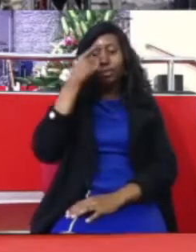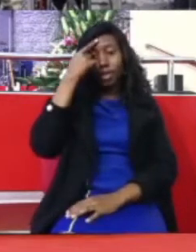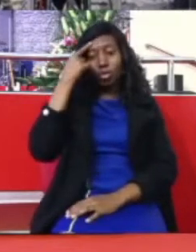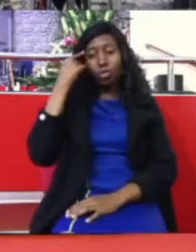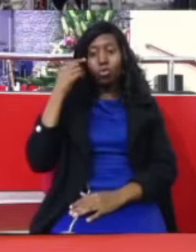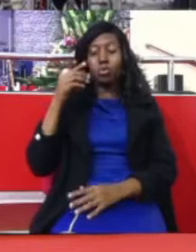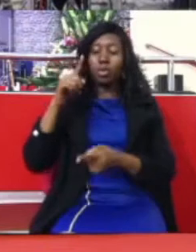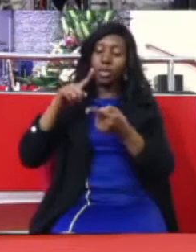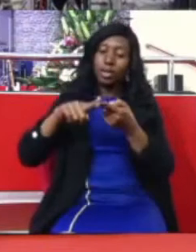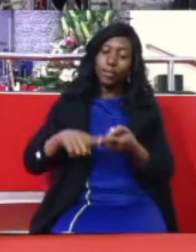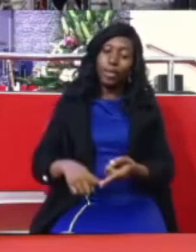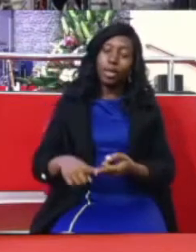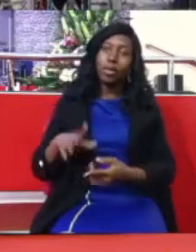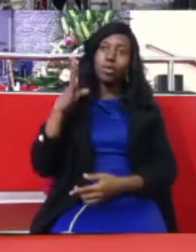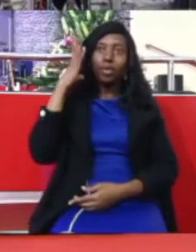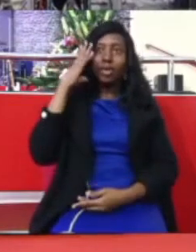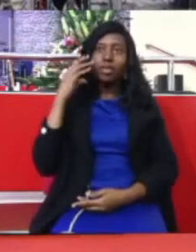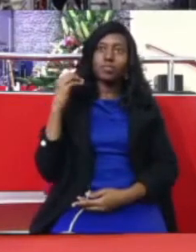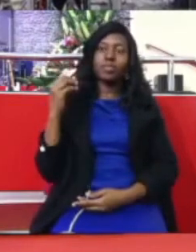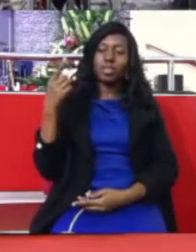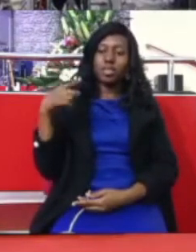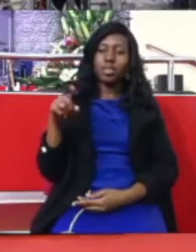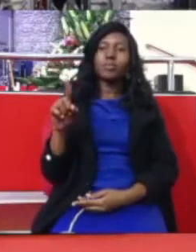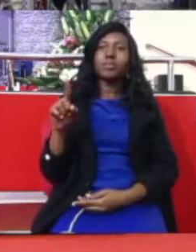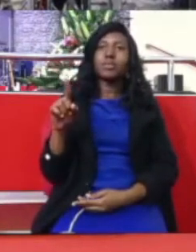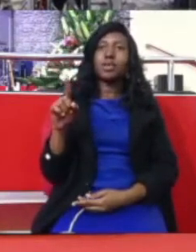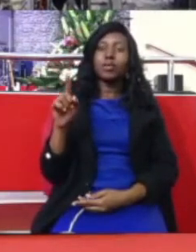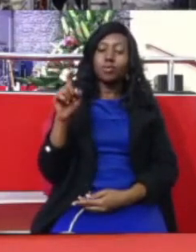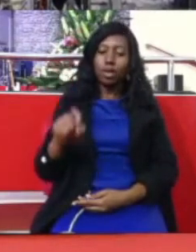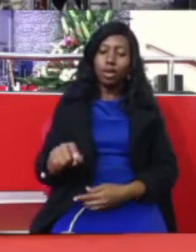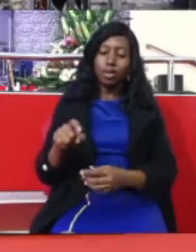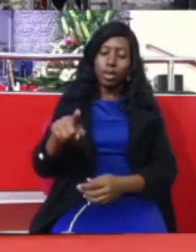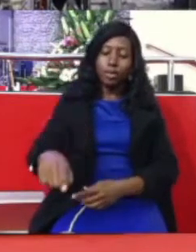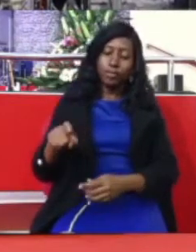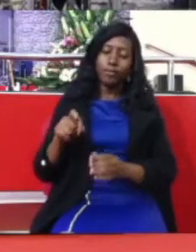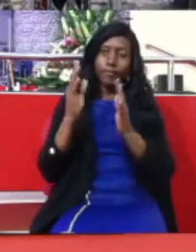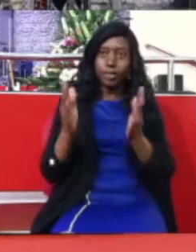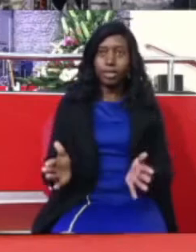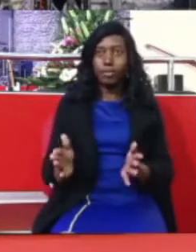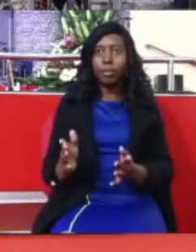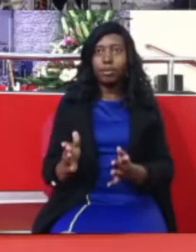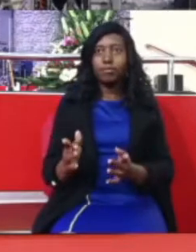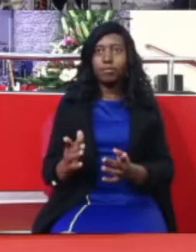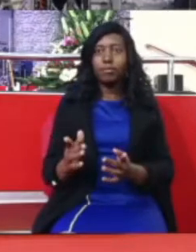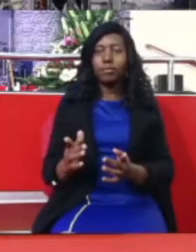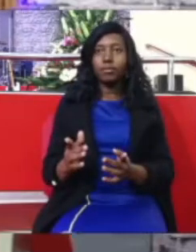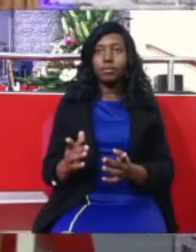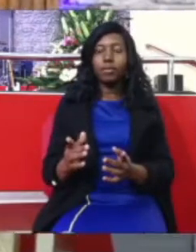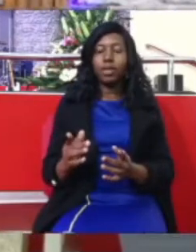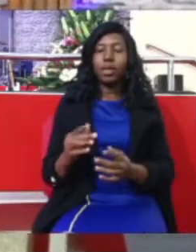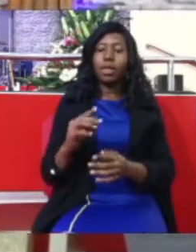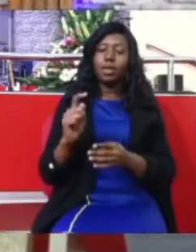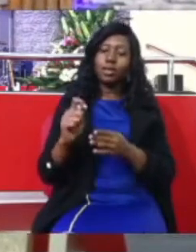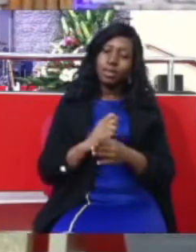Their natural experience as fishermen. They had been trained. That was their trade. They had been trained